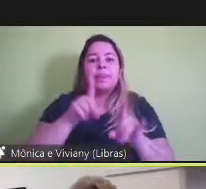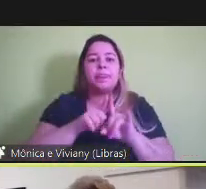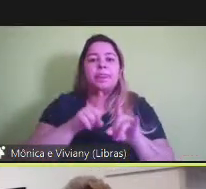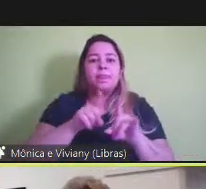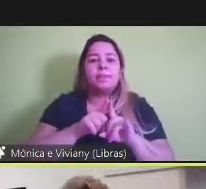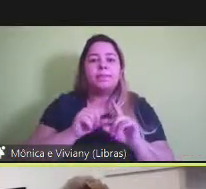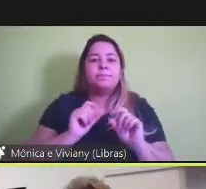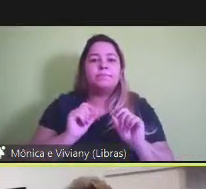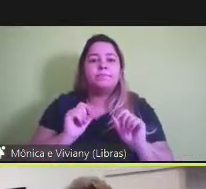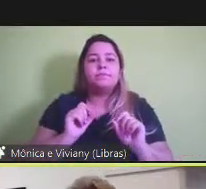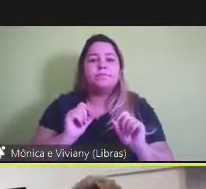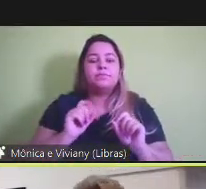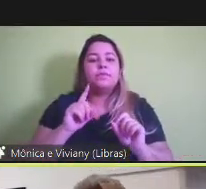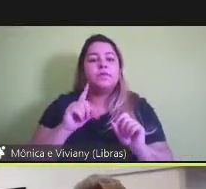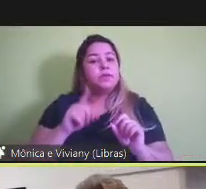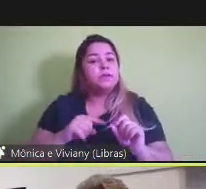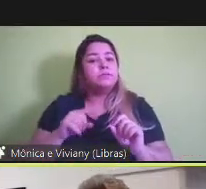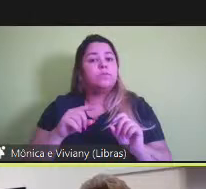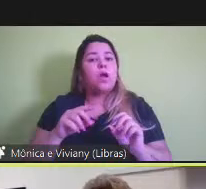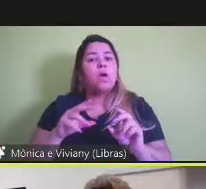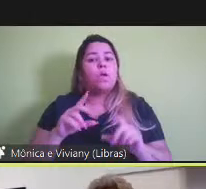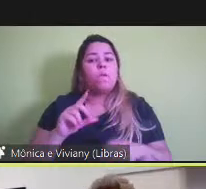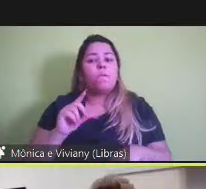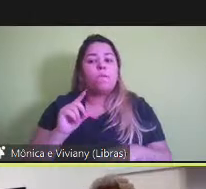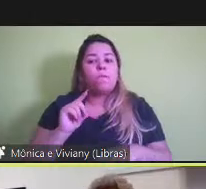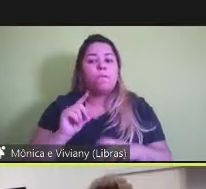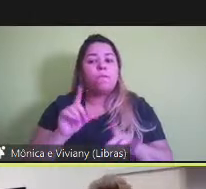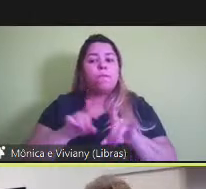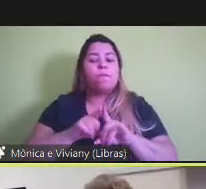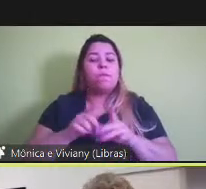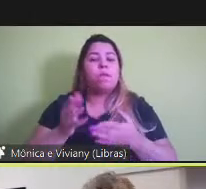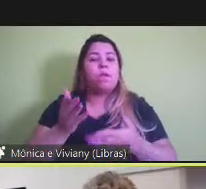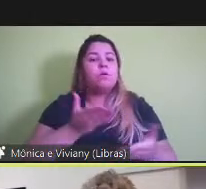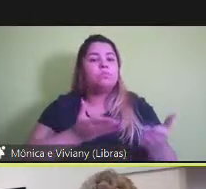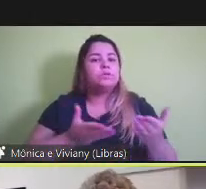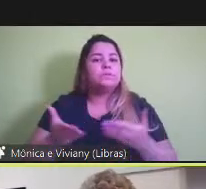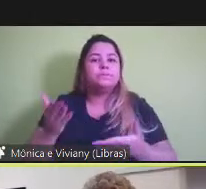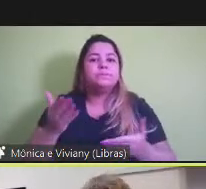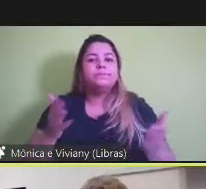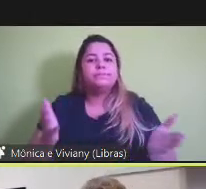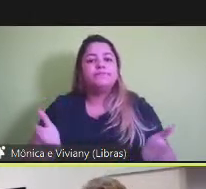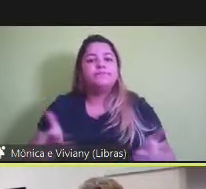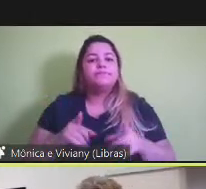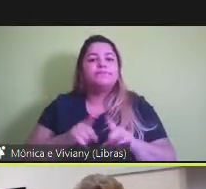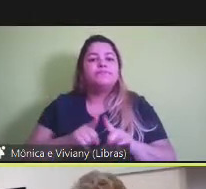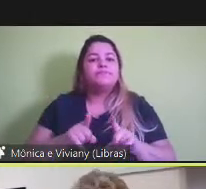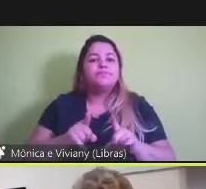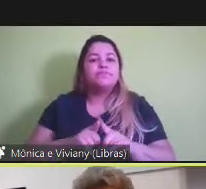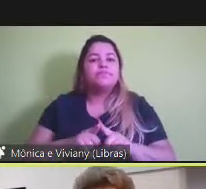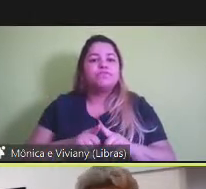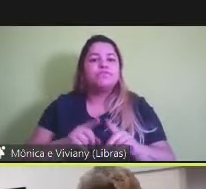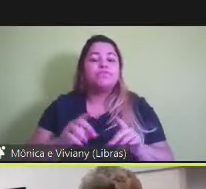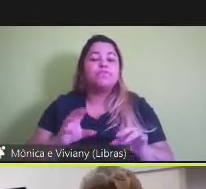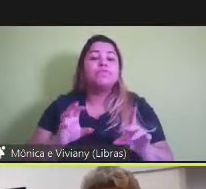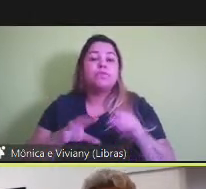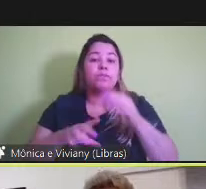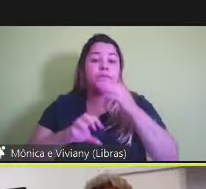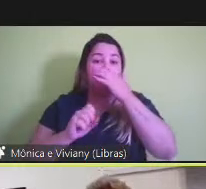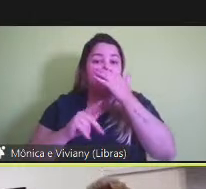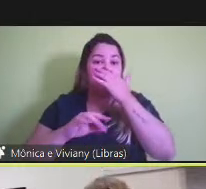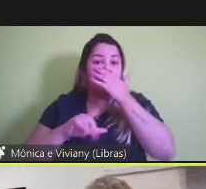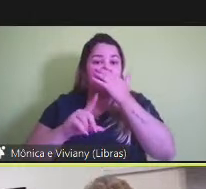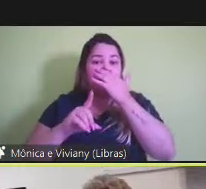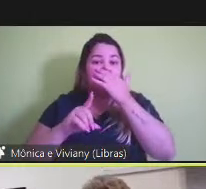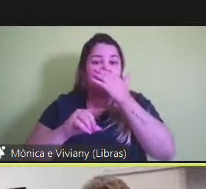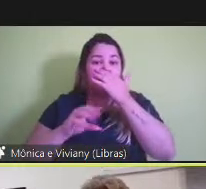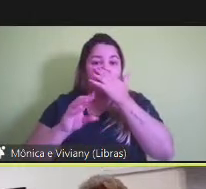can learn in different areas. That's something that these are some interventions that we need to learn. The specialist